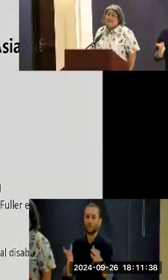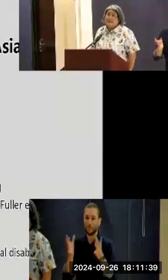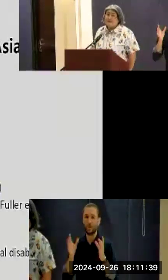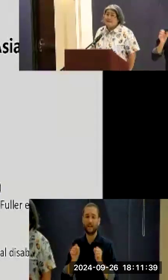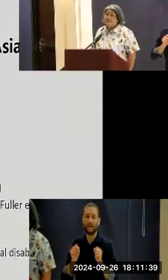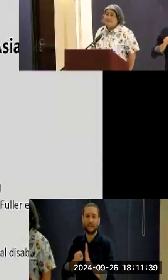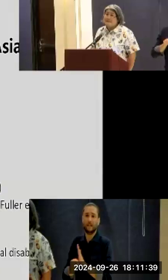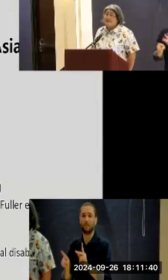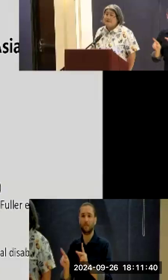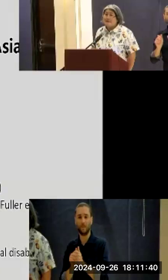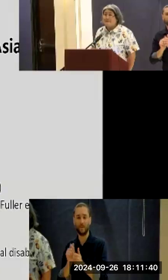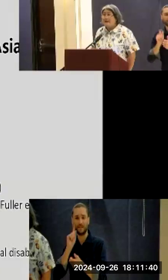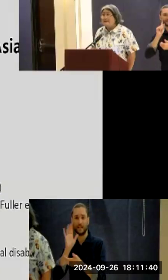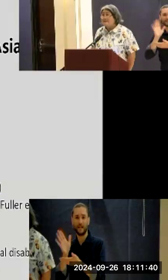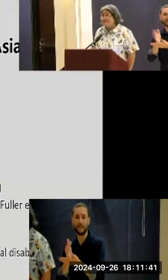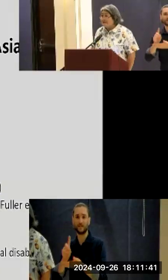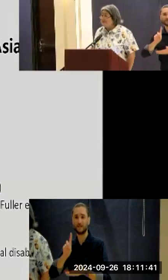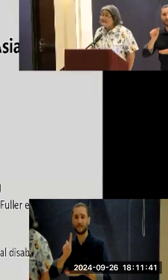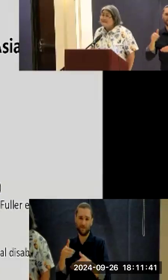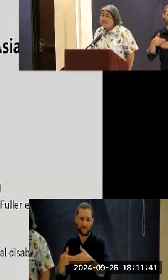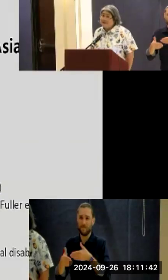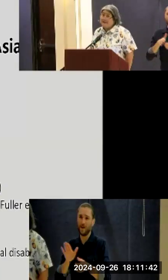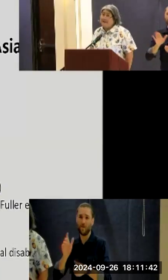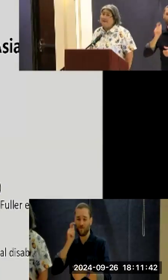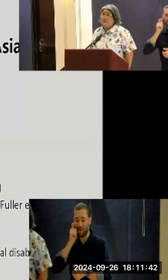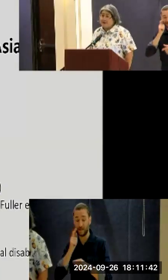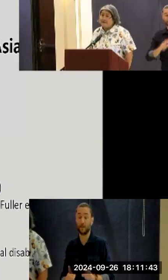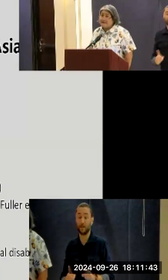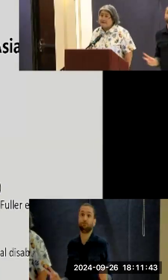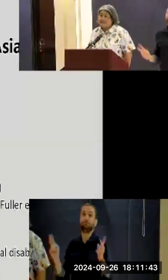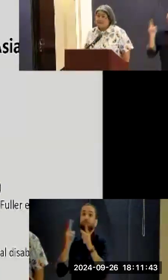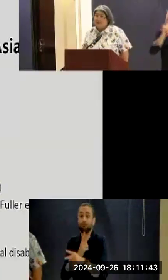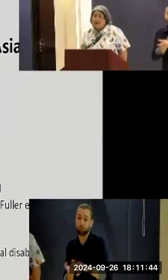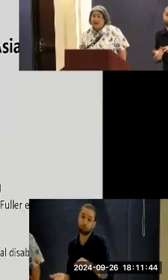with psychiatric disabilities in the US, regardless of your race, but especially with your race.